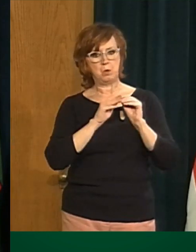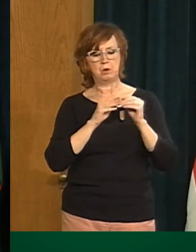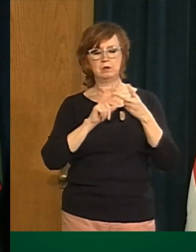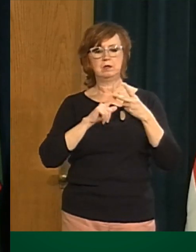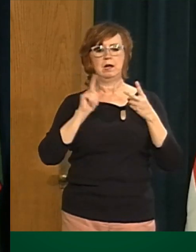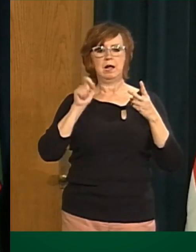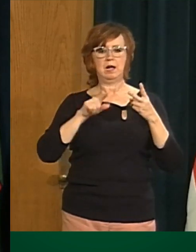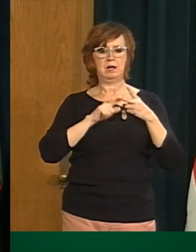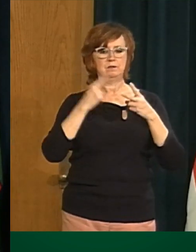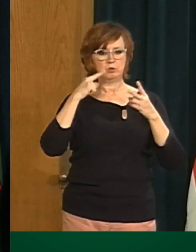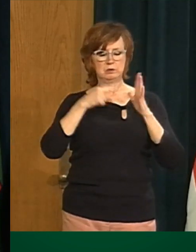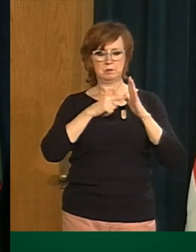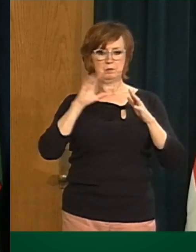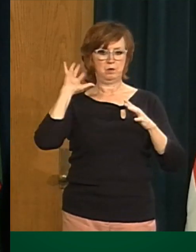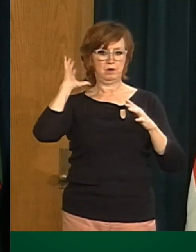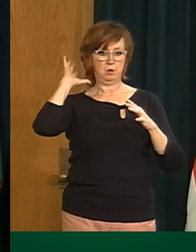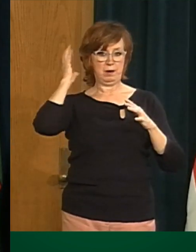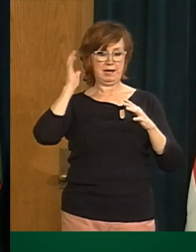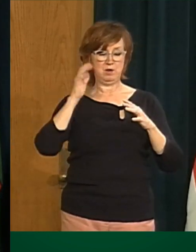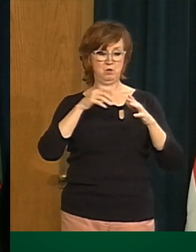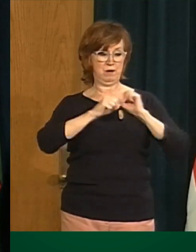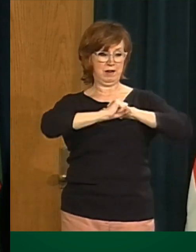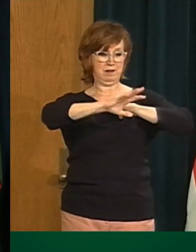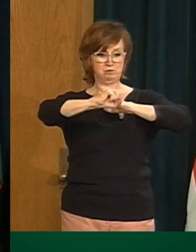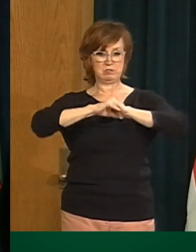ads in 4 different languages throughout the north